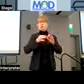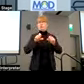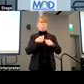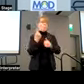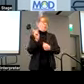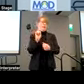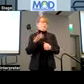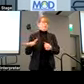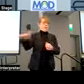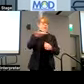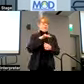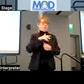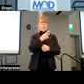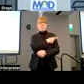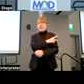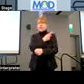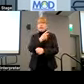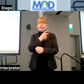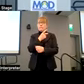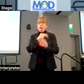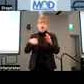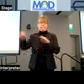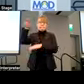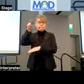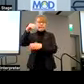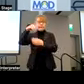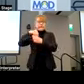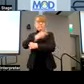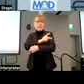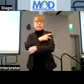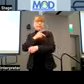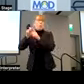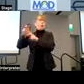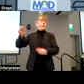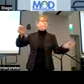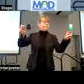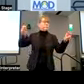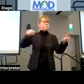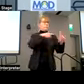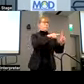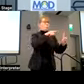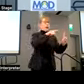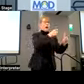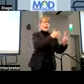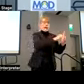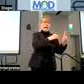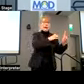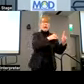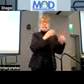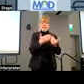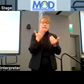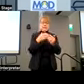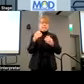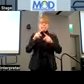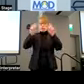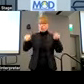So whether there's a patient on an inpatient hospital floor, or when in one of our ambulatory clinics, we can eat very quickly and easily wheel